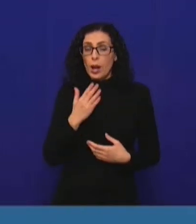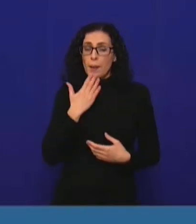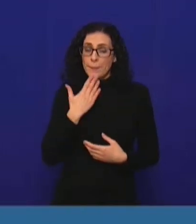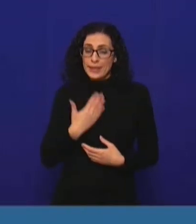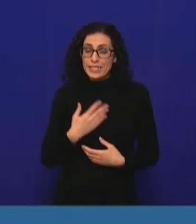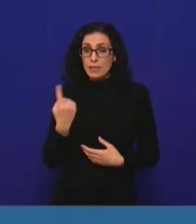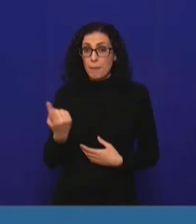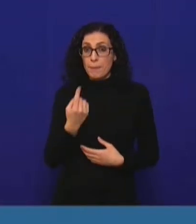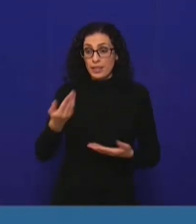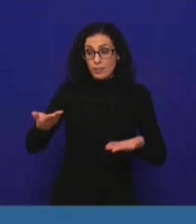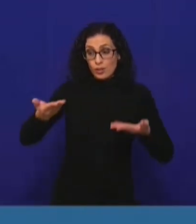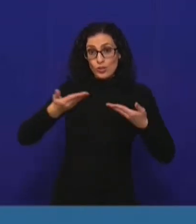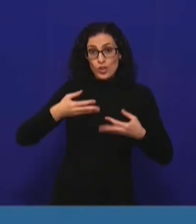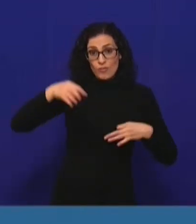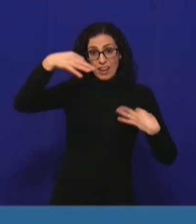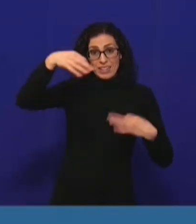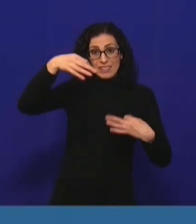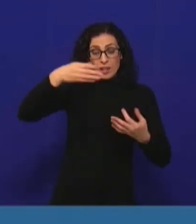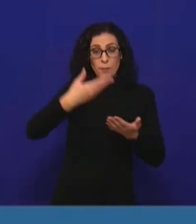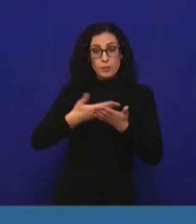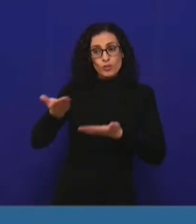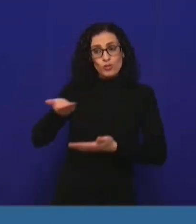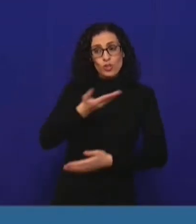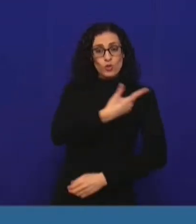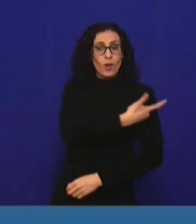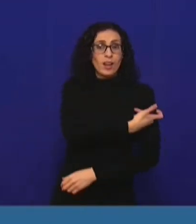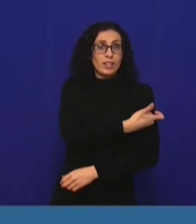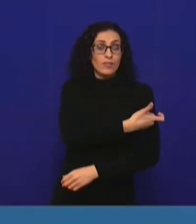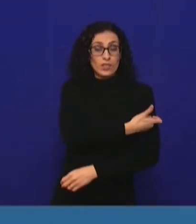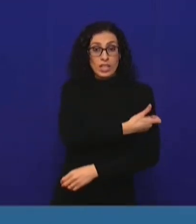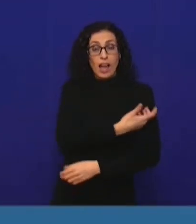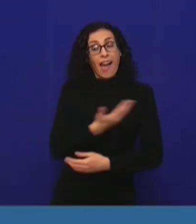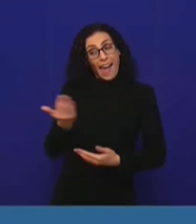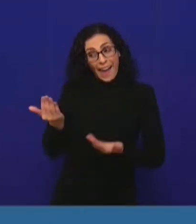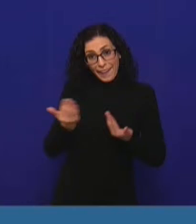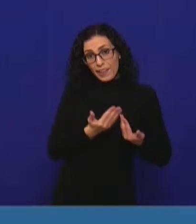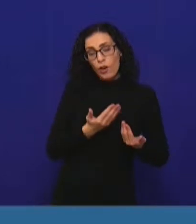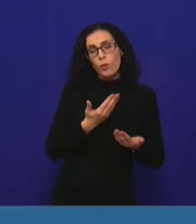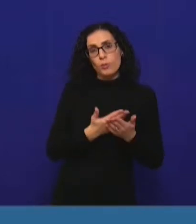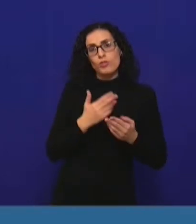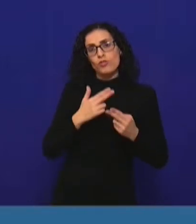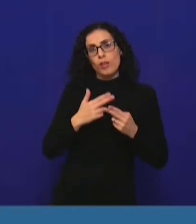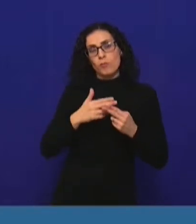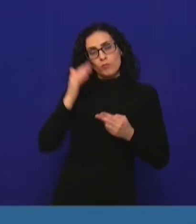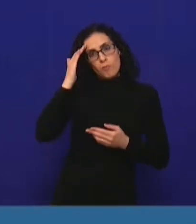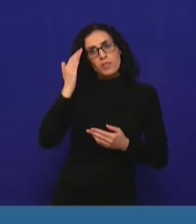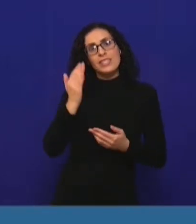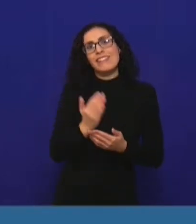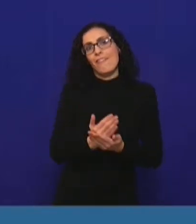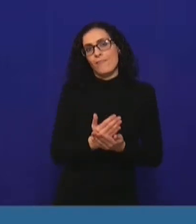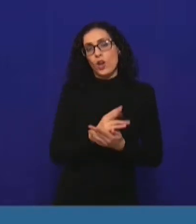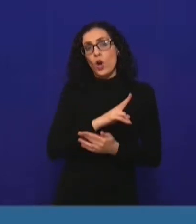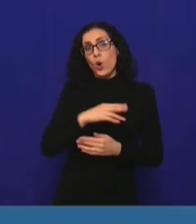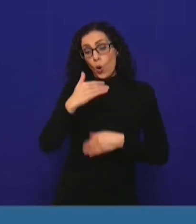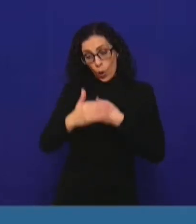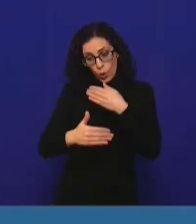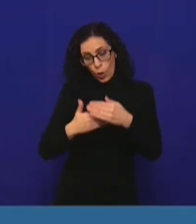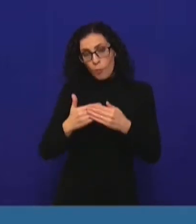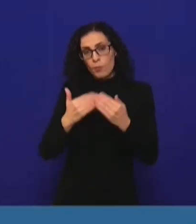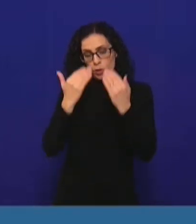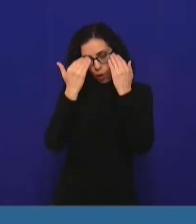min irċieva l-invit għat-tilqim biex jiġu jieħu il-qima ħalli nkun nistgħu nipproteġukom u nibqgħu